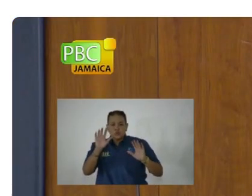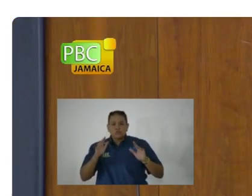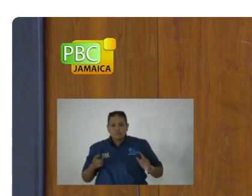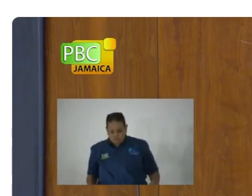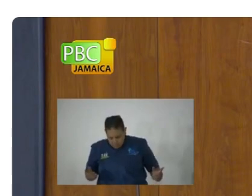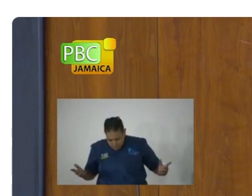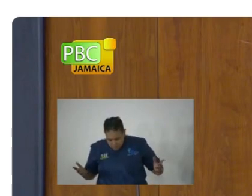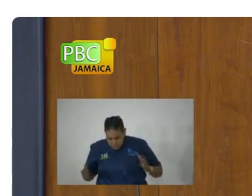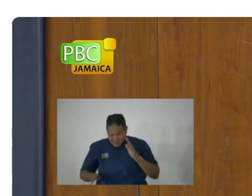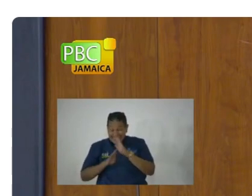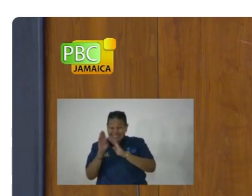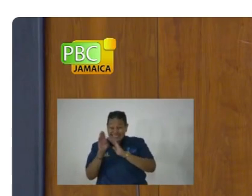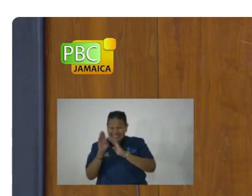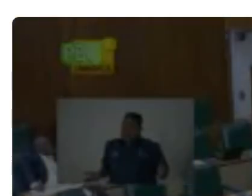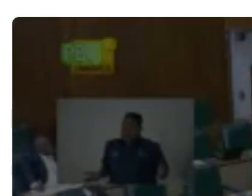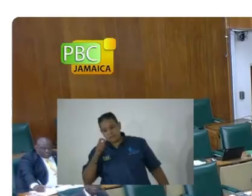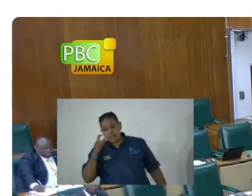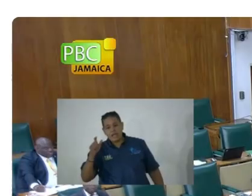there.